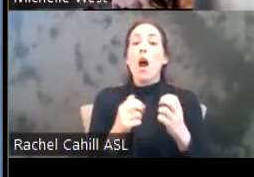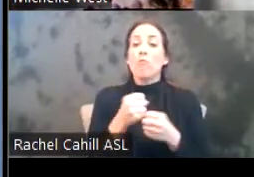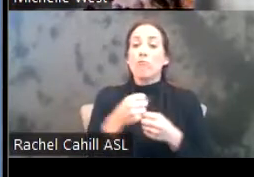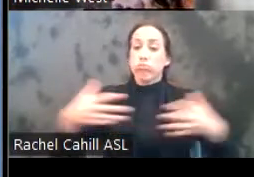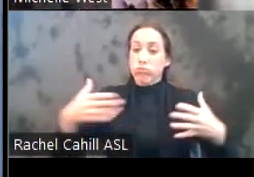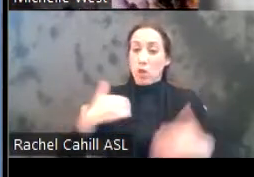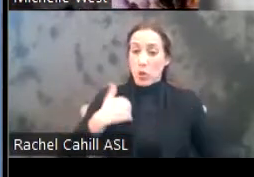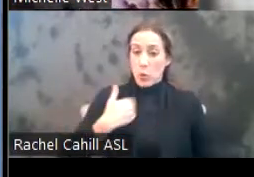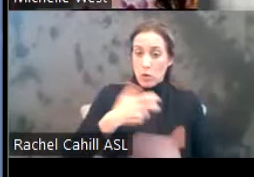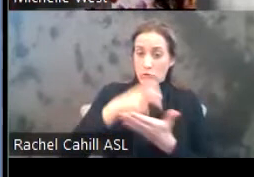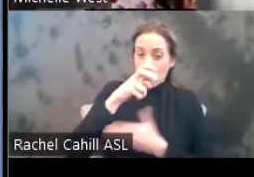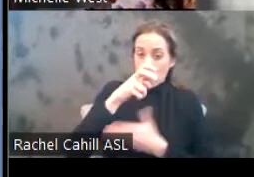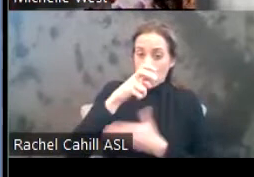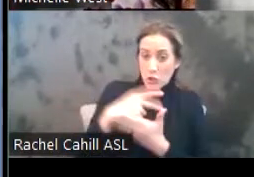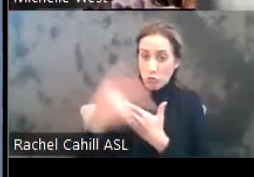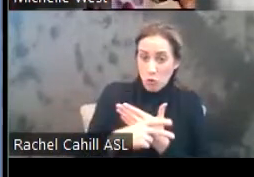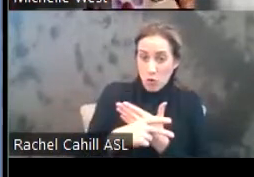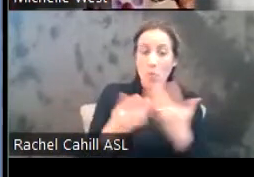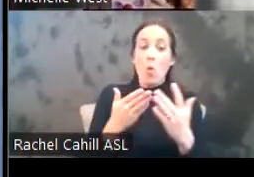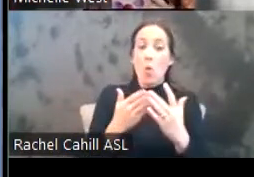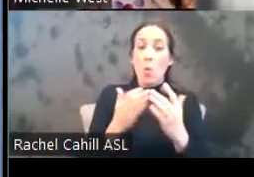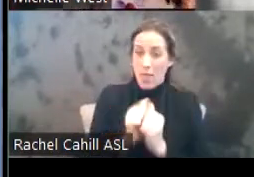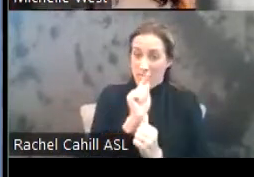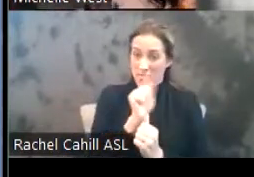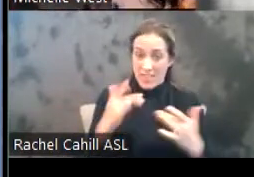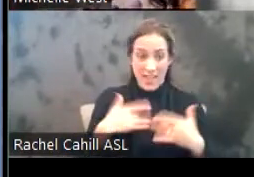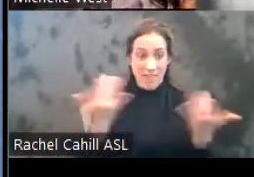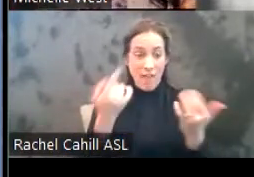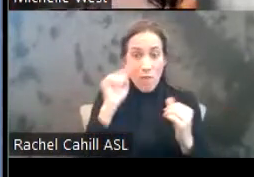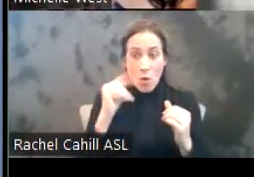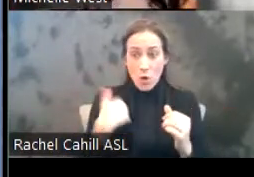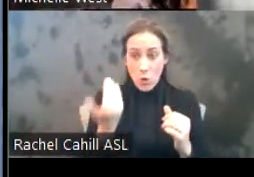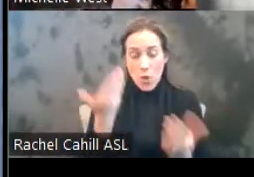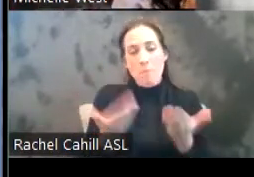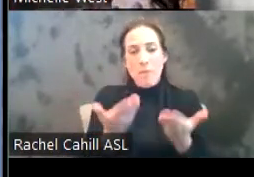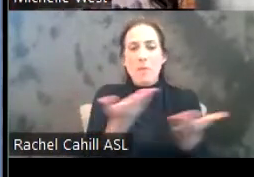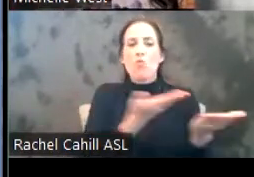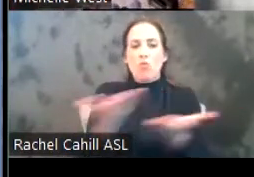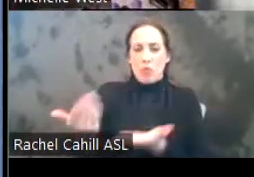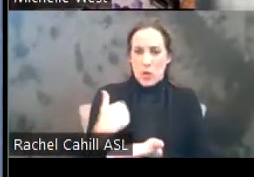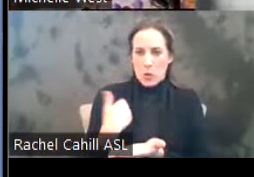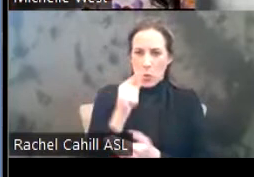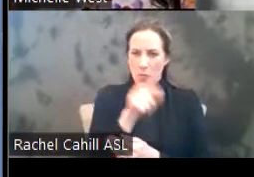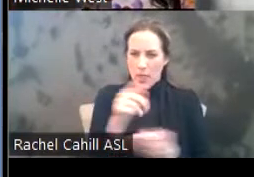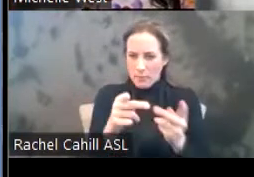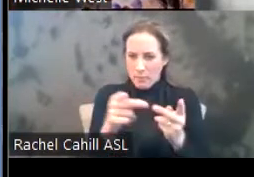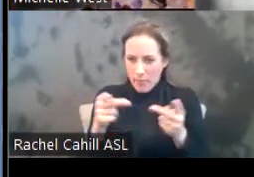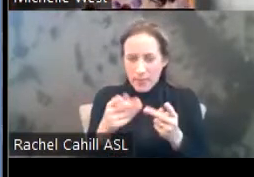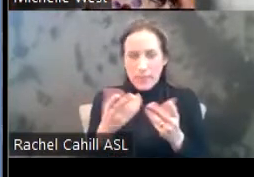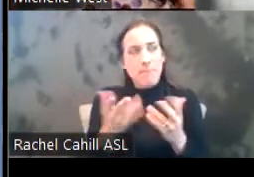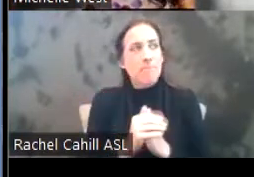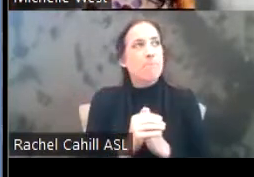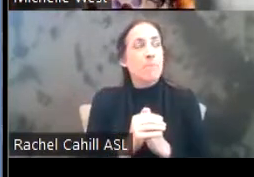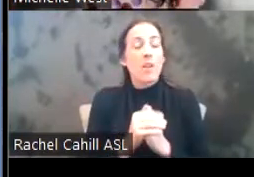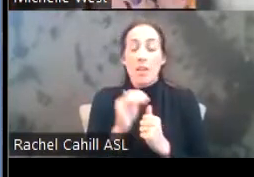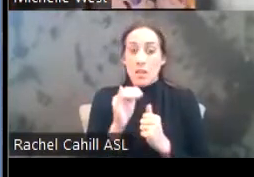and do this event specifically for the youth, you know, bring them to this place or something. And that's